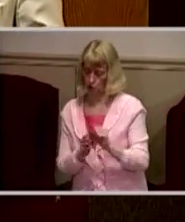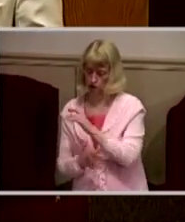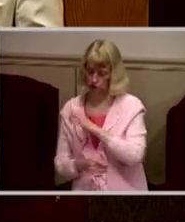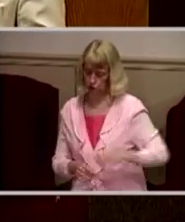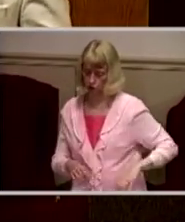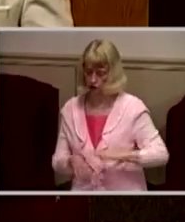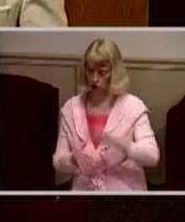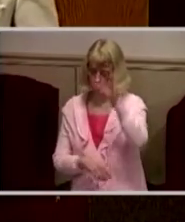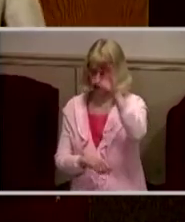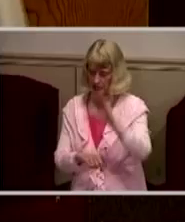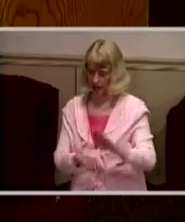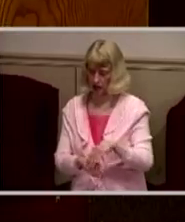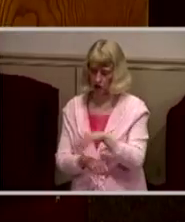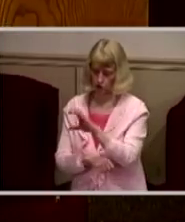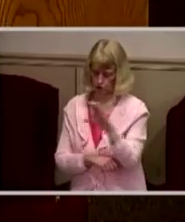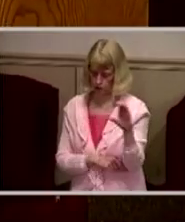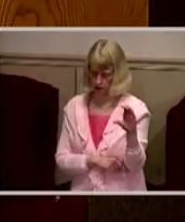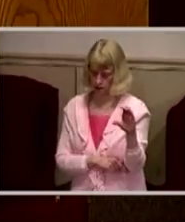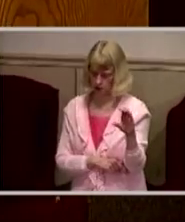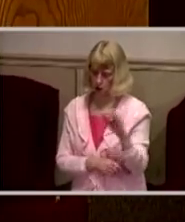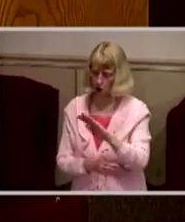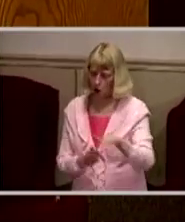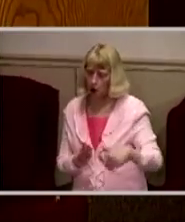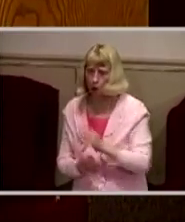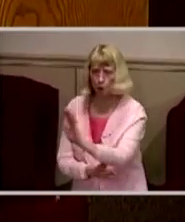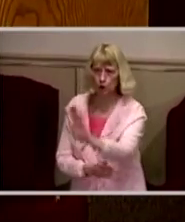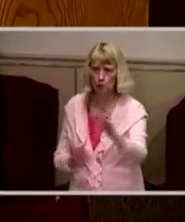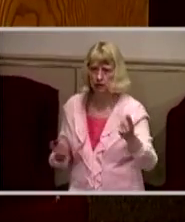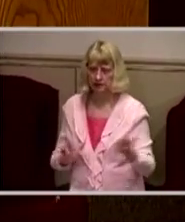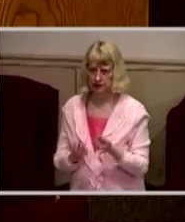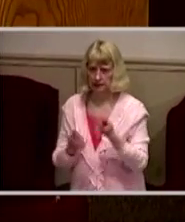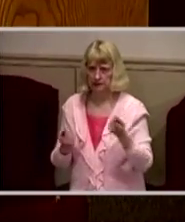on the cross of Calvary, all of your sins